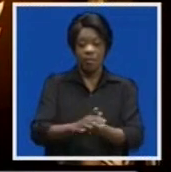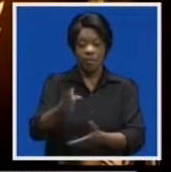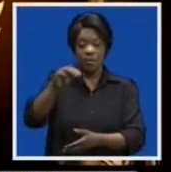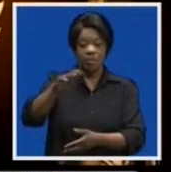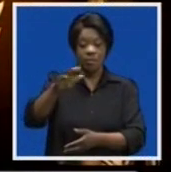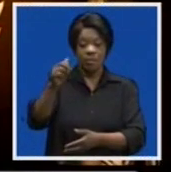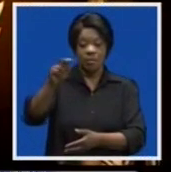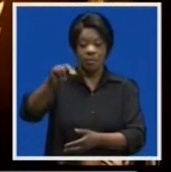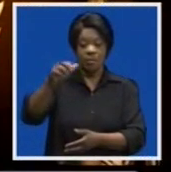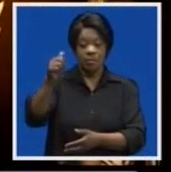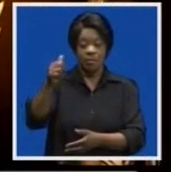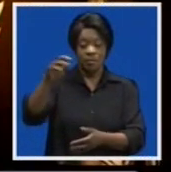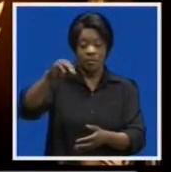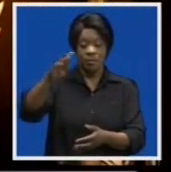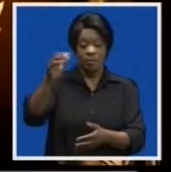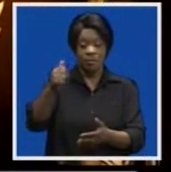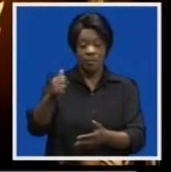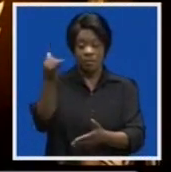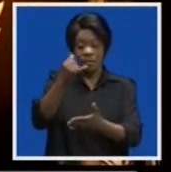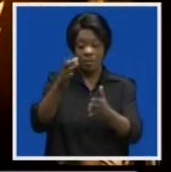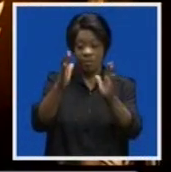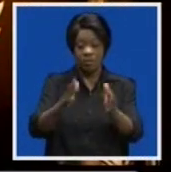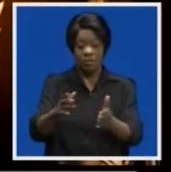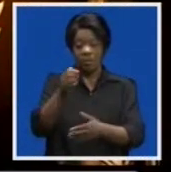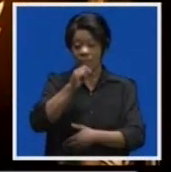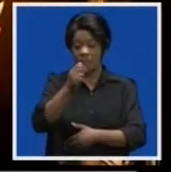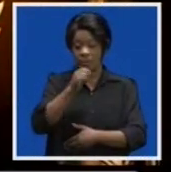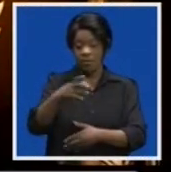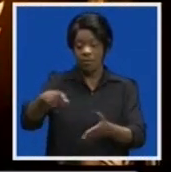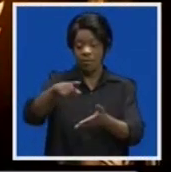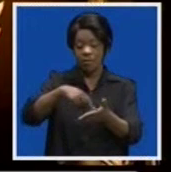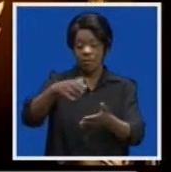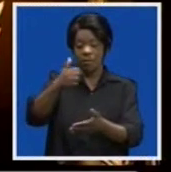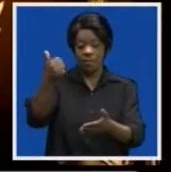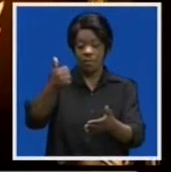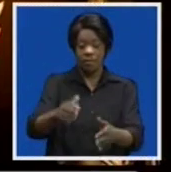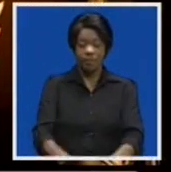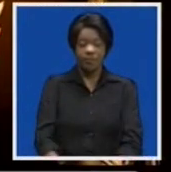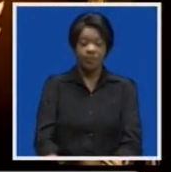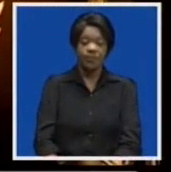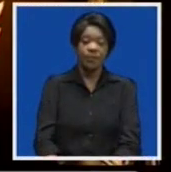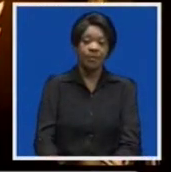Monga scooped the Best Female Media Artist Award, among others.